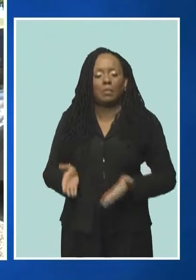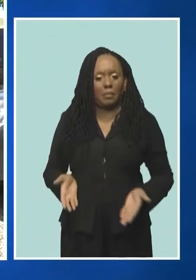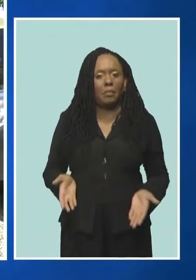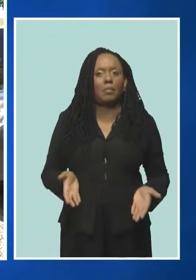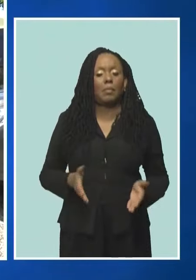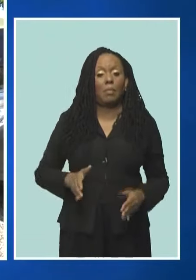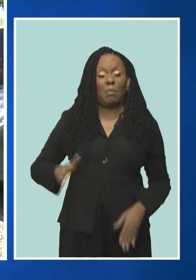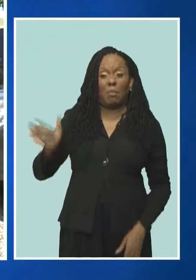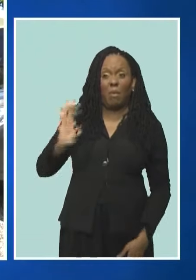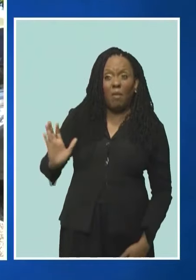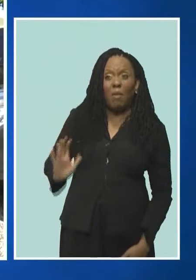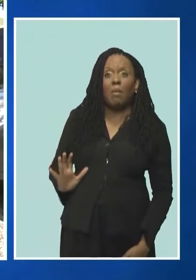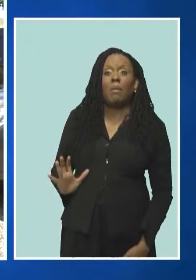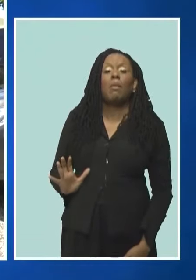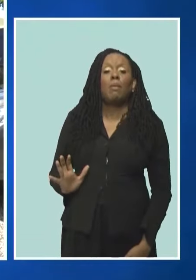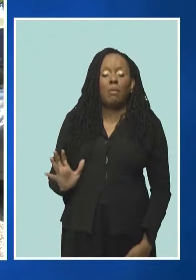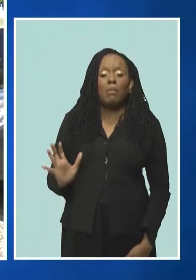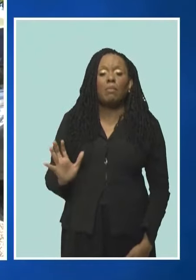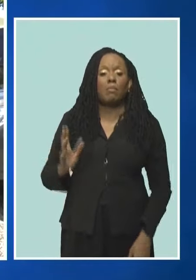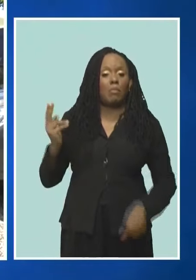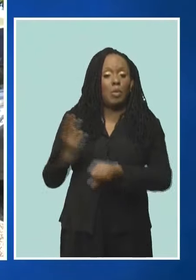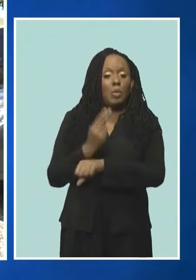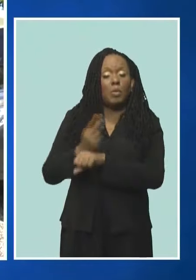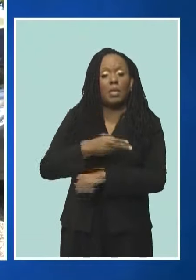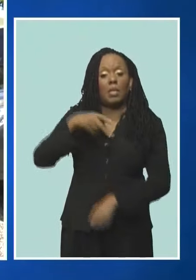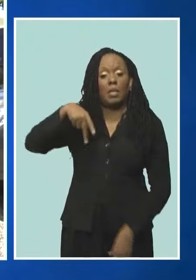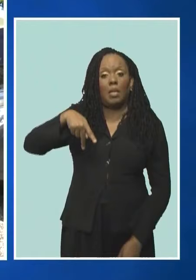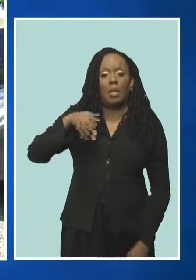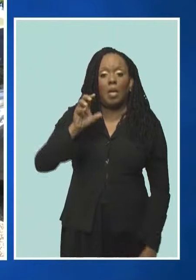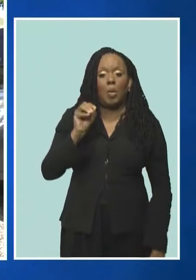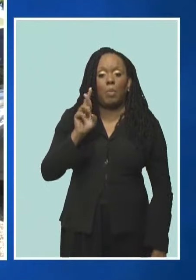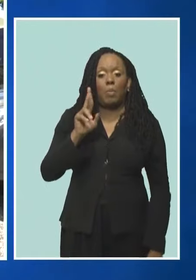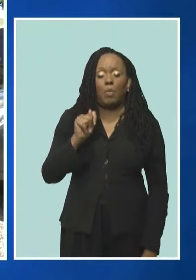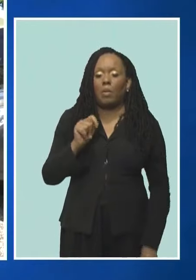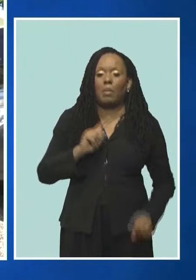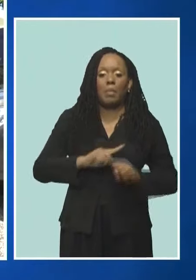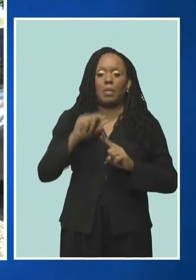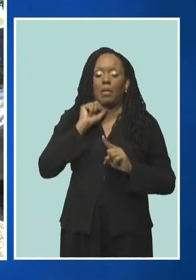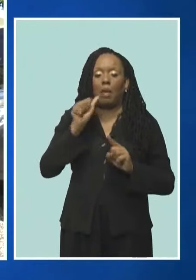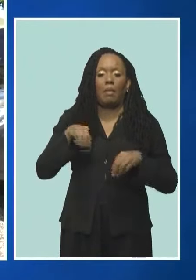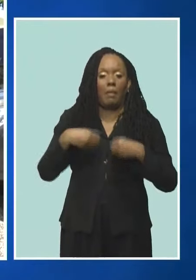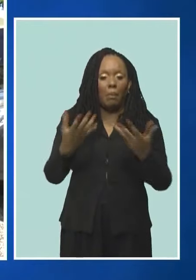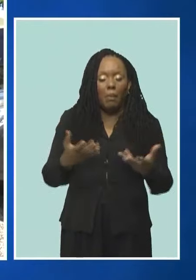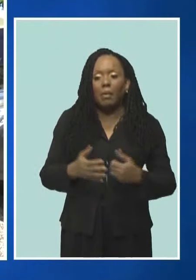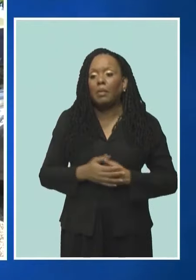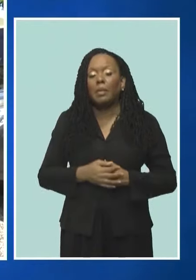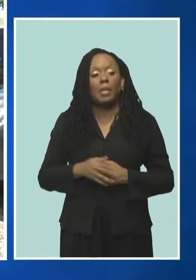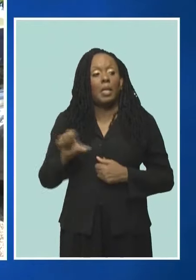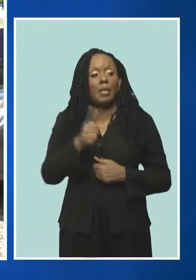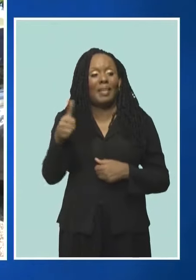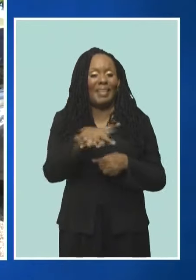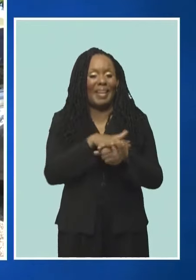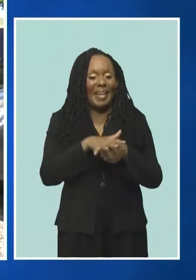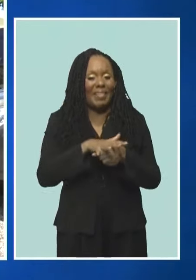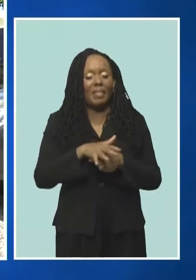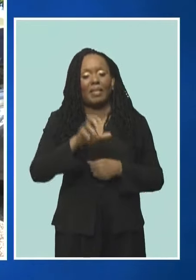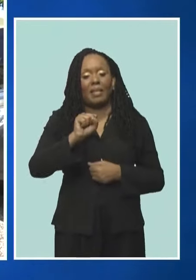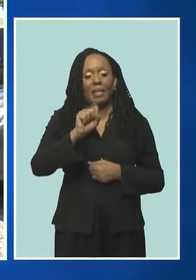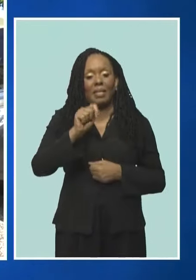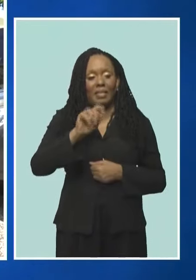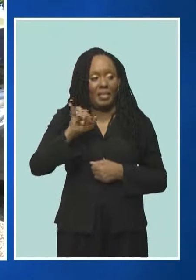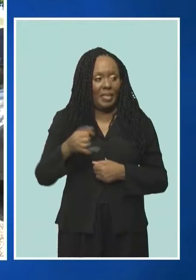port, and that's no longer available. And Concept Bay is still being worked on for the last